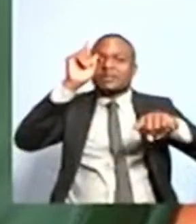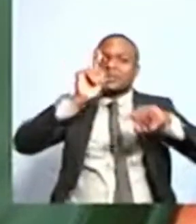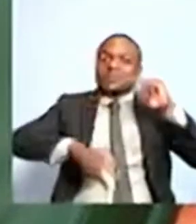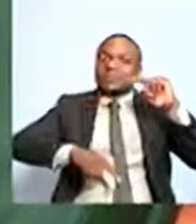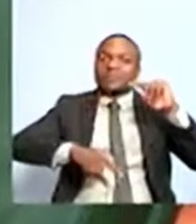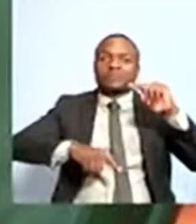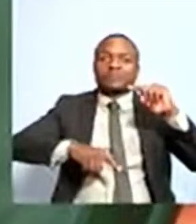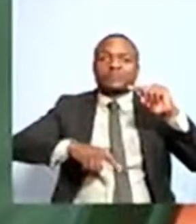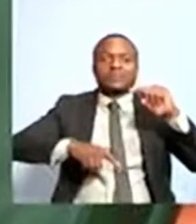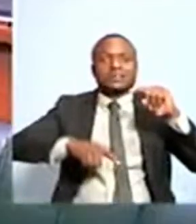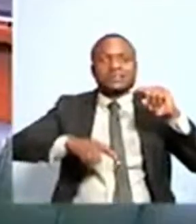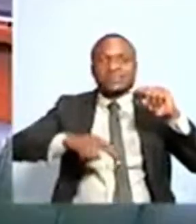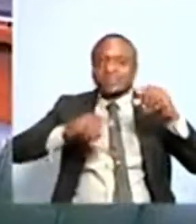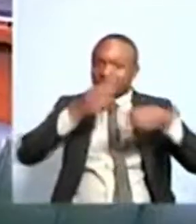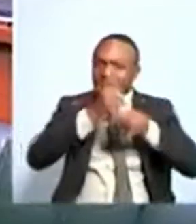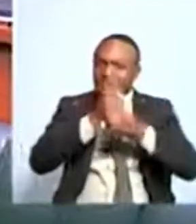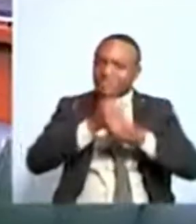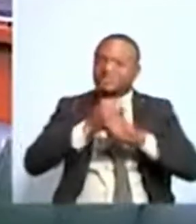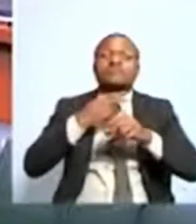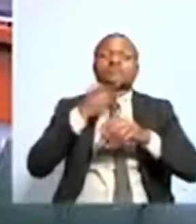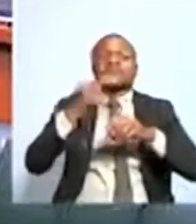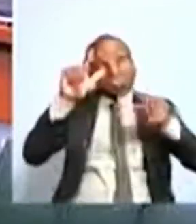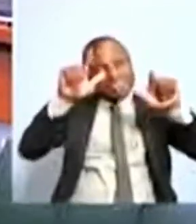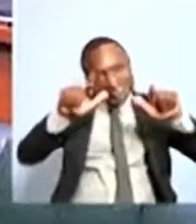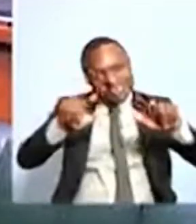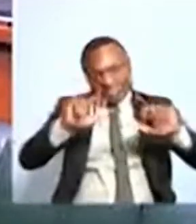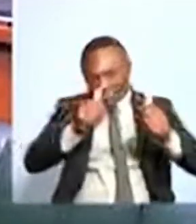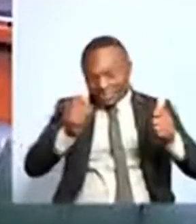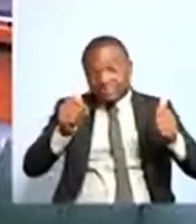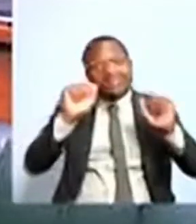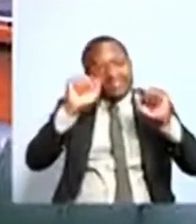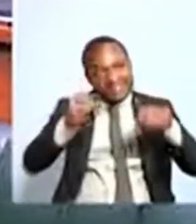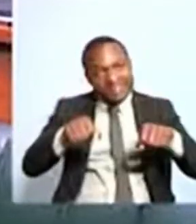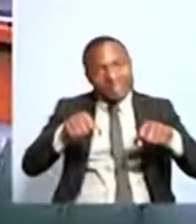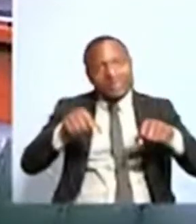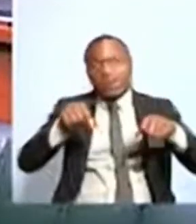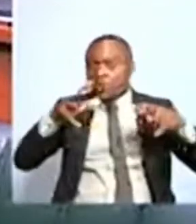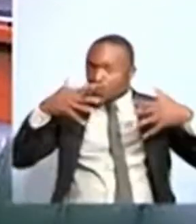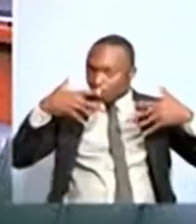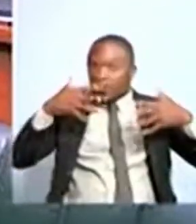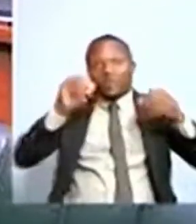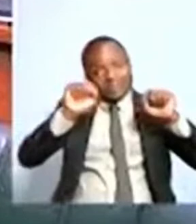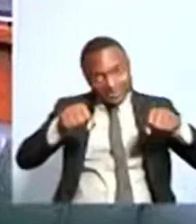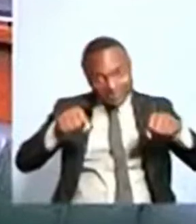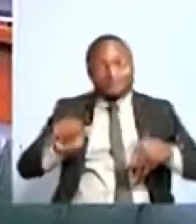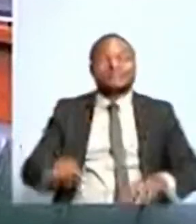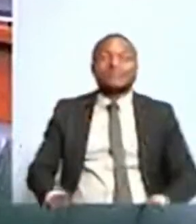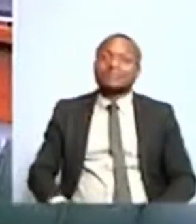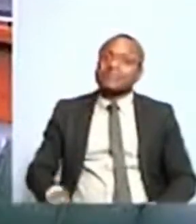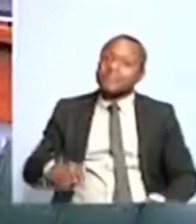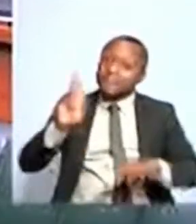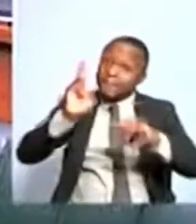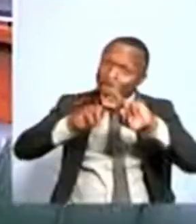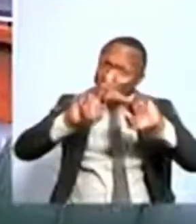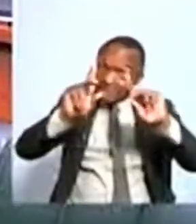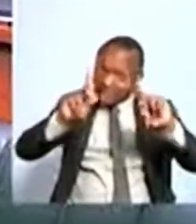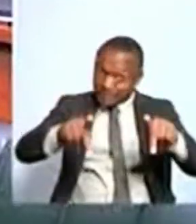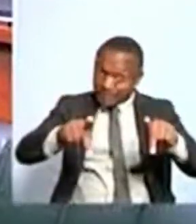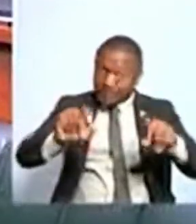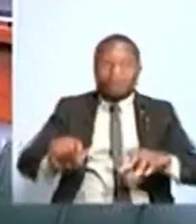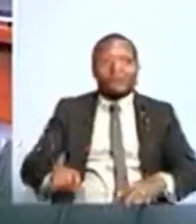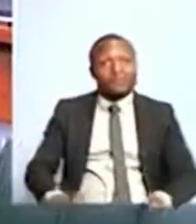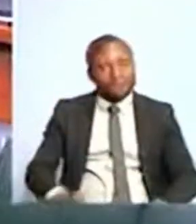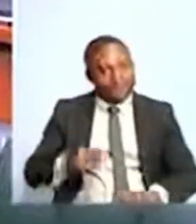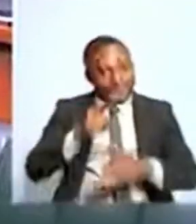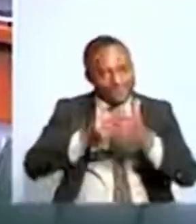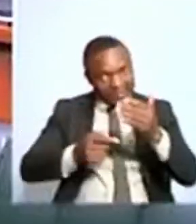it. Okay, I'll moderate my voice. I can even relax. Okay. Mr. Chairman, what